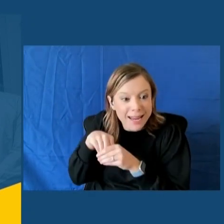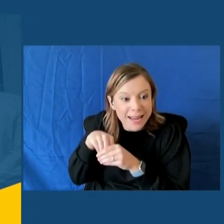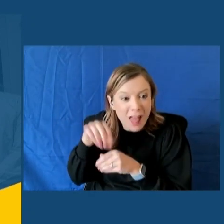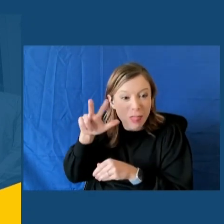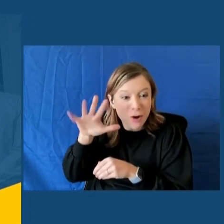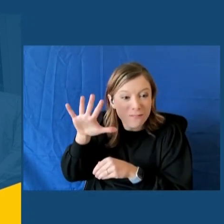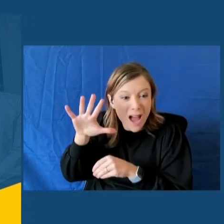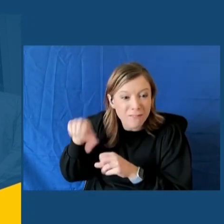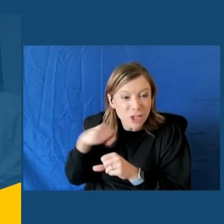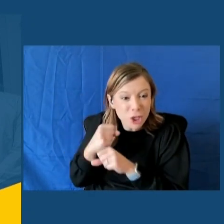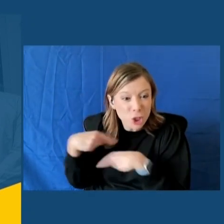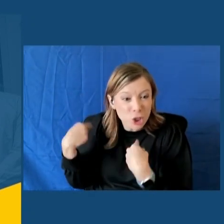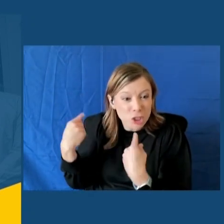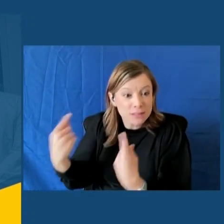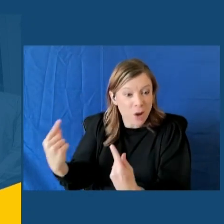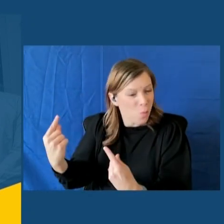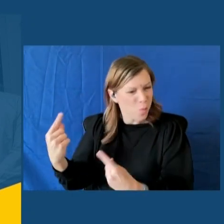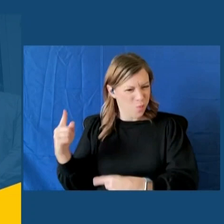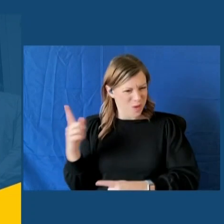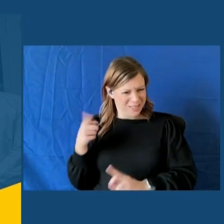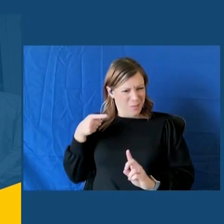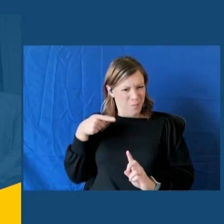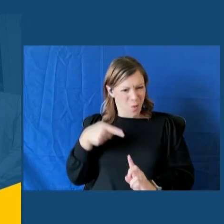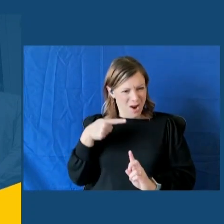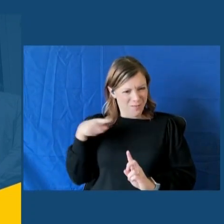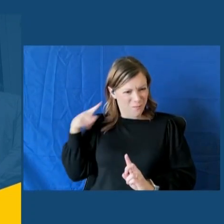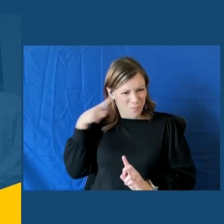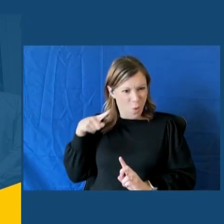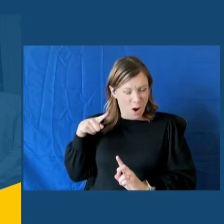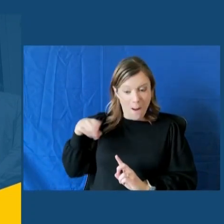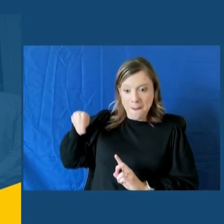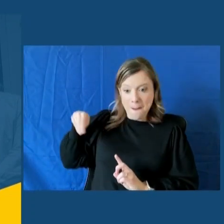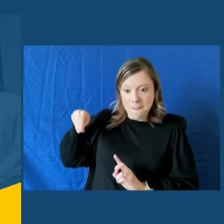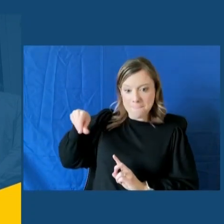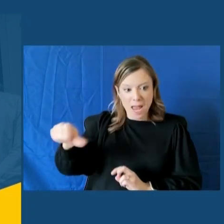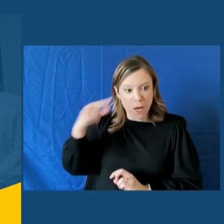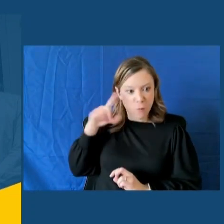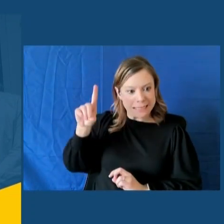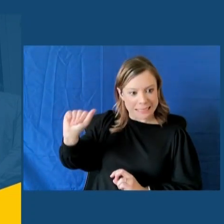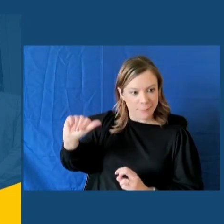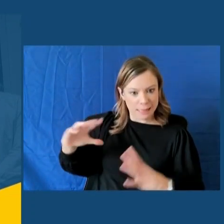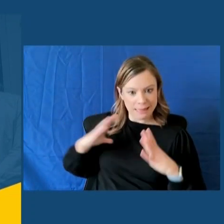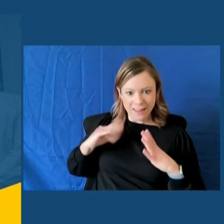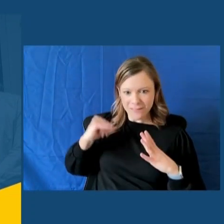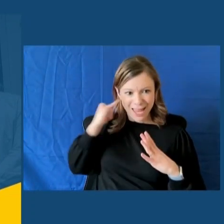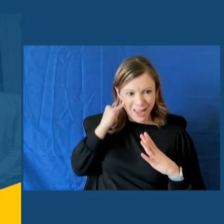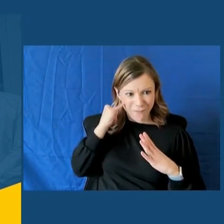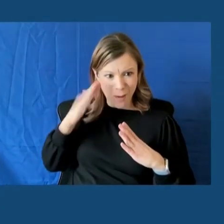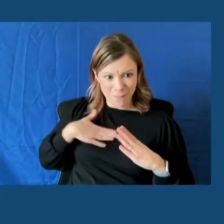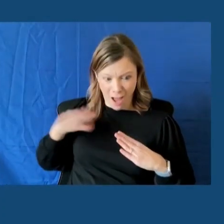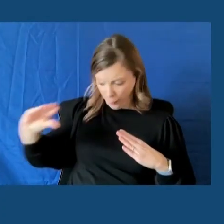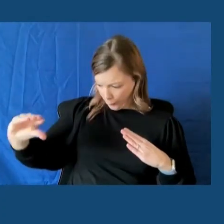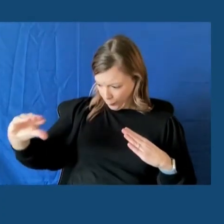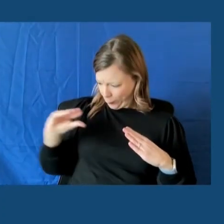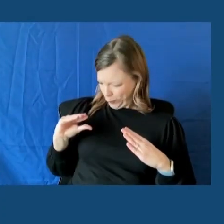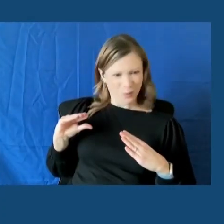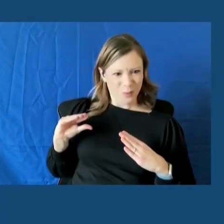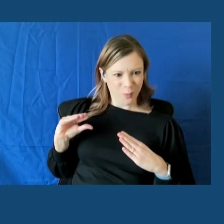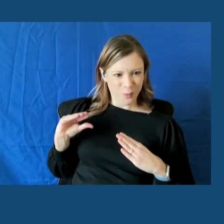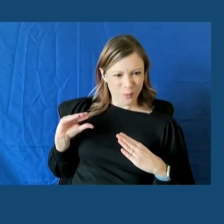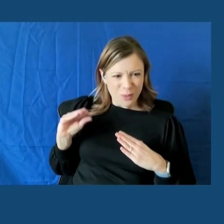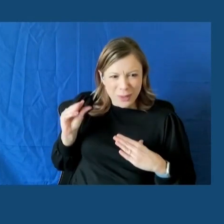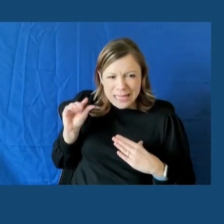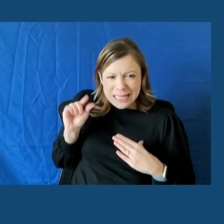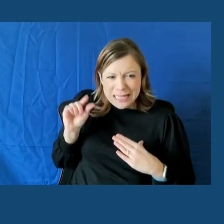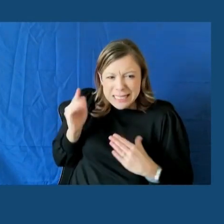point of paying for this benefit your whole life if it only gives you a fraction of what you need to